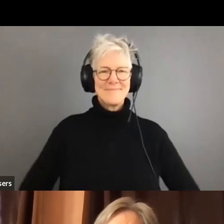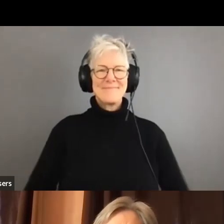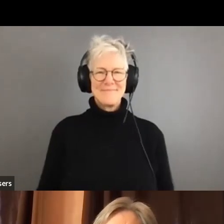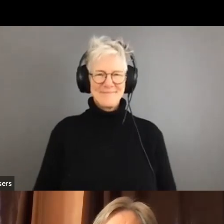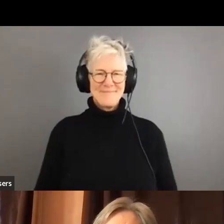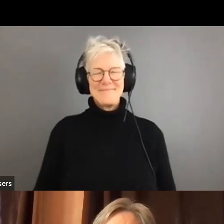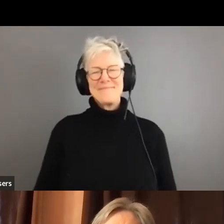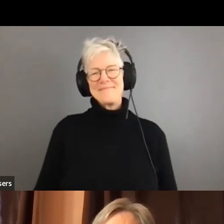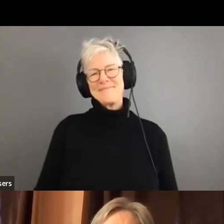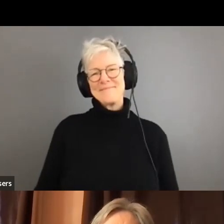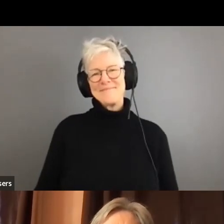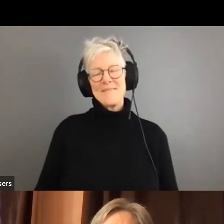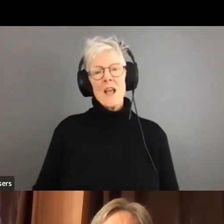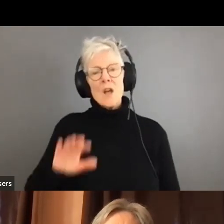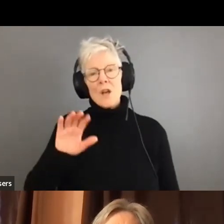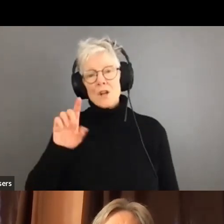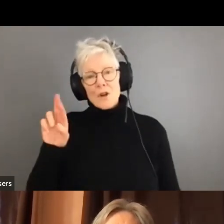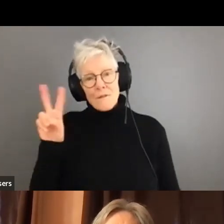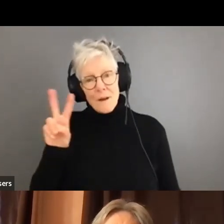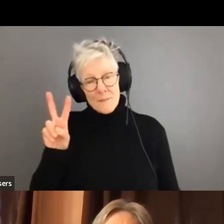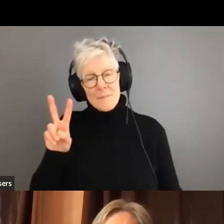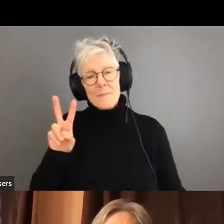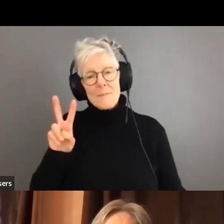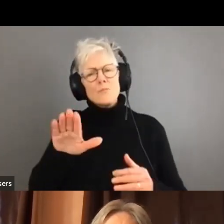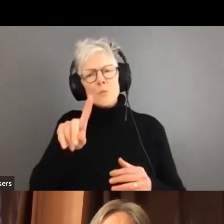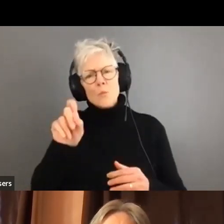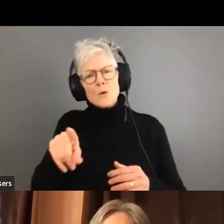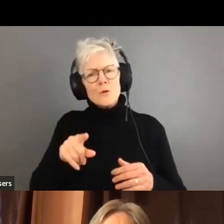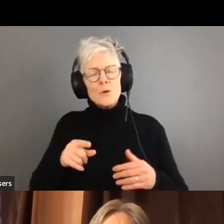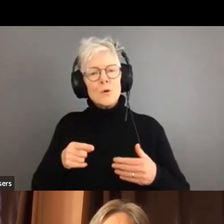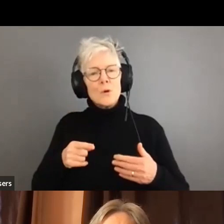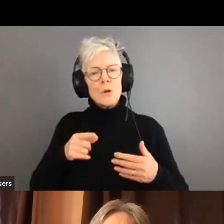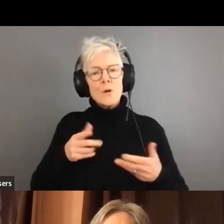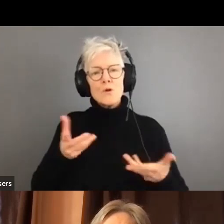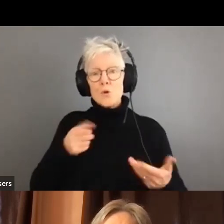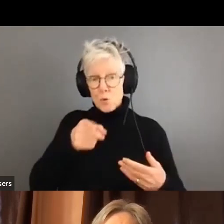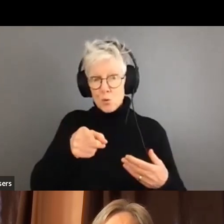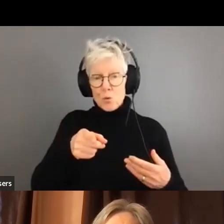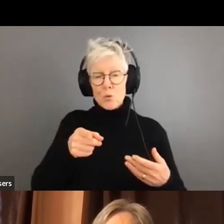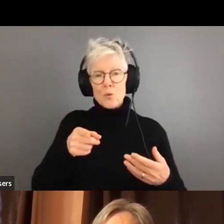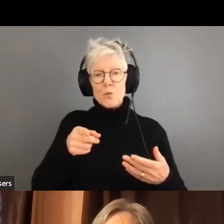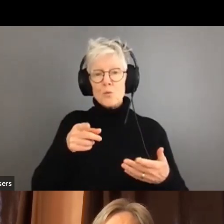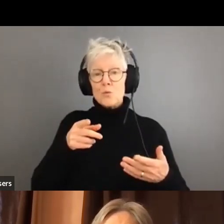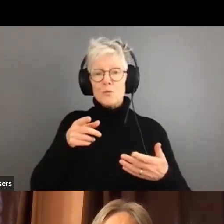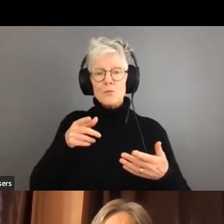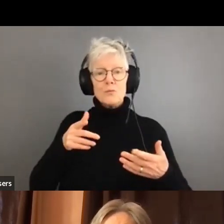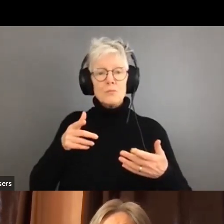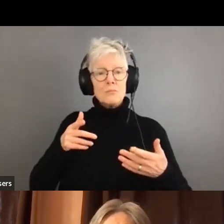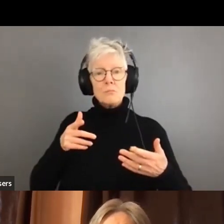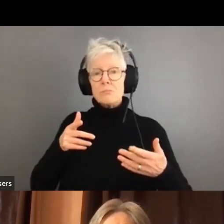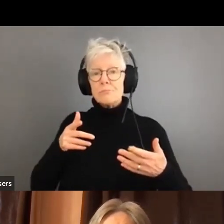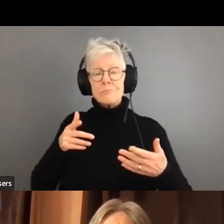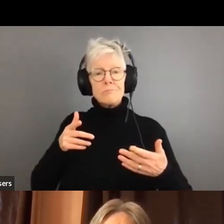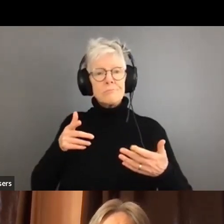Yeah, how long, Dr. Vibe, how long do you wait, or do you even wait before sending a